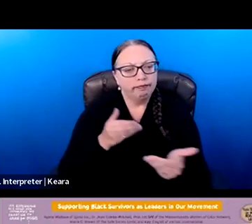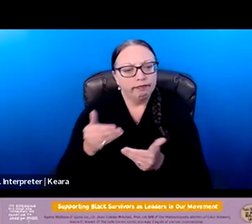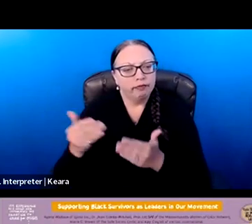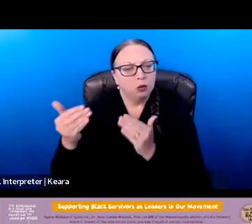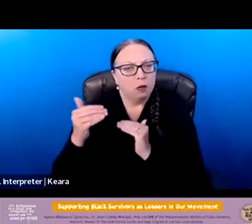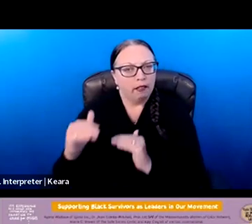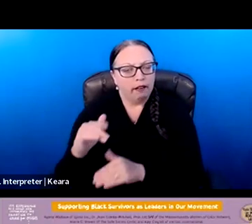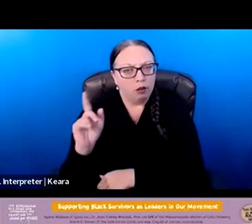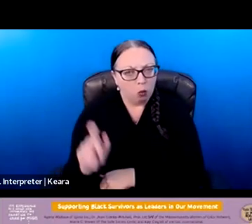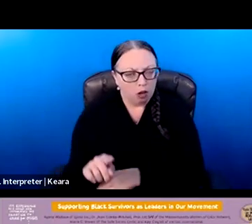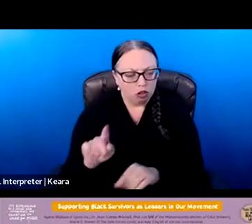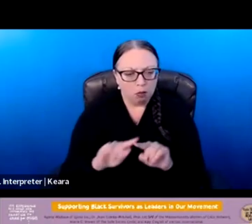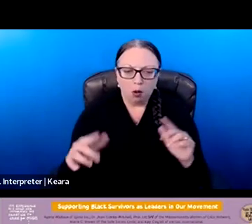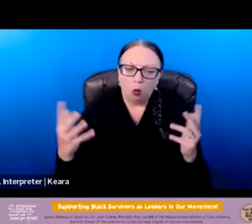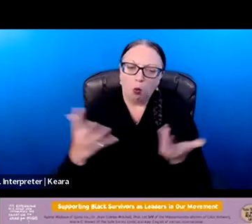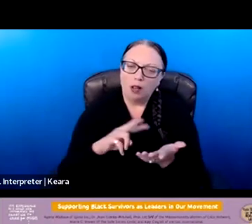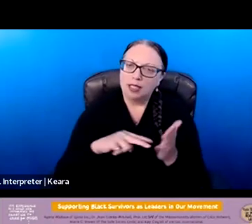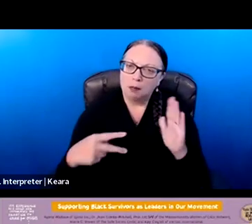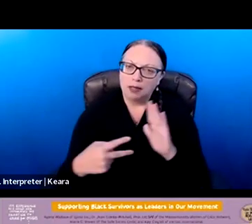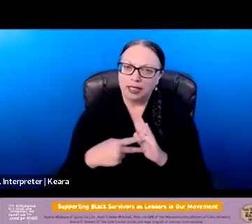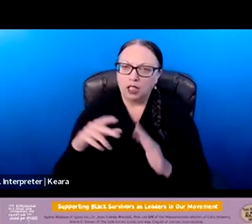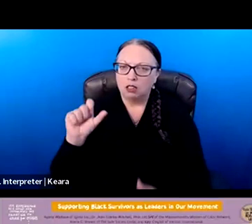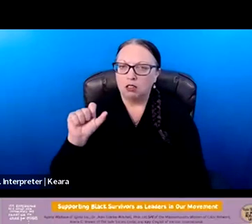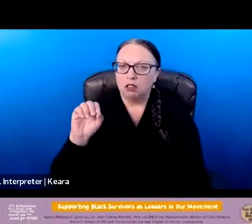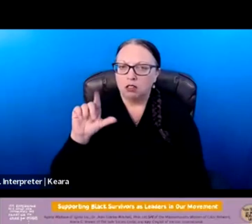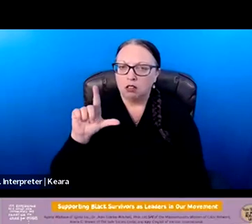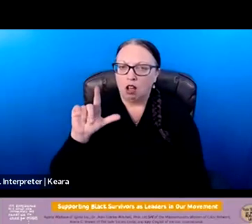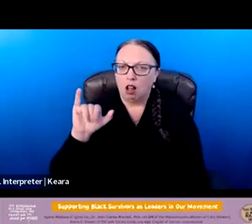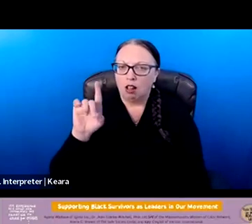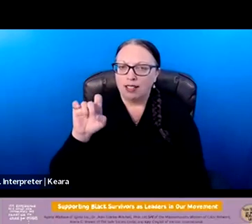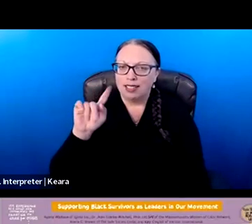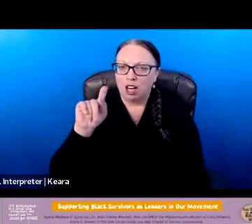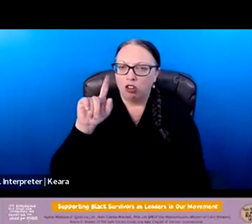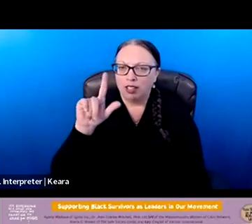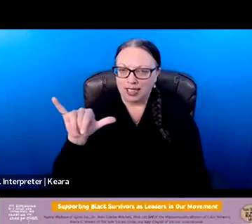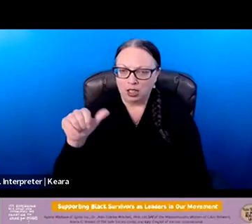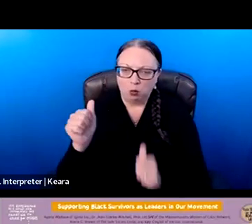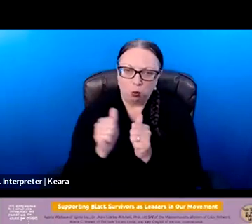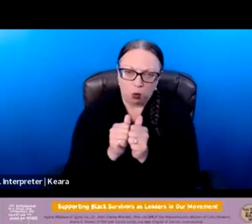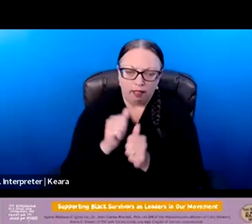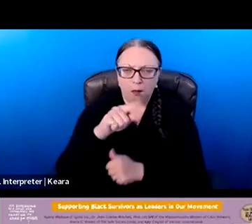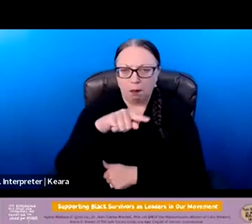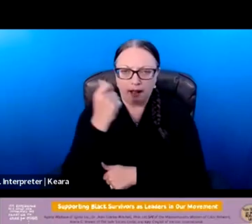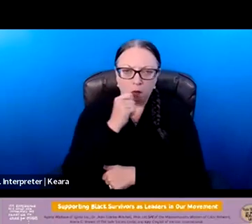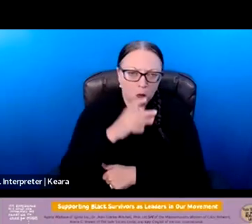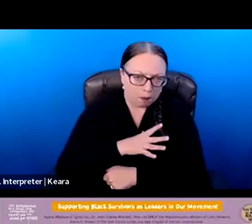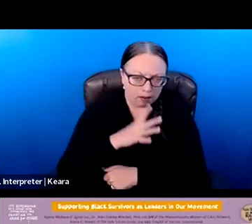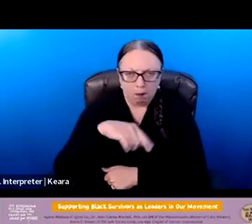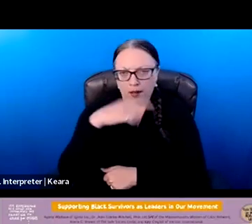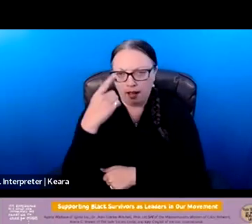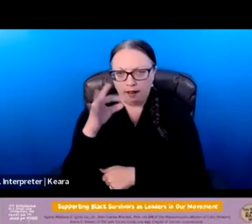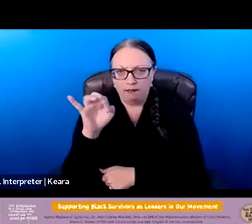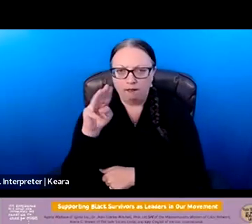then does it mean to be in solidarity with Black women and Black femmes? What does it look like for us? What do we need?